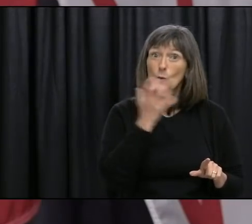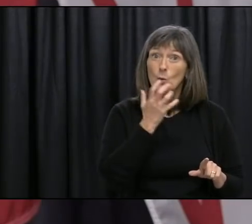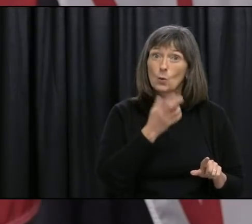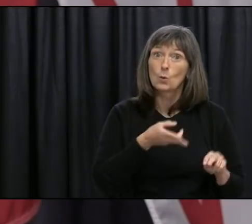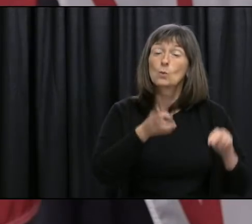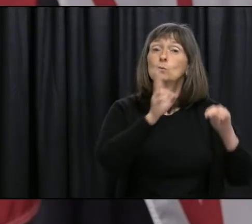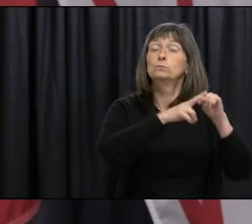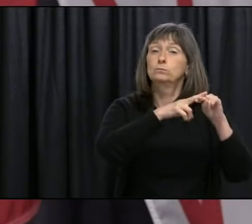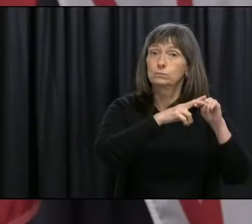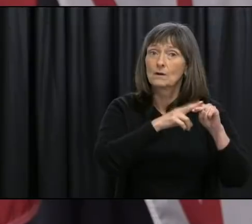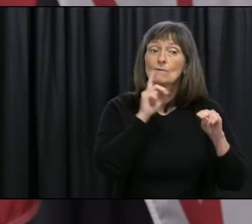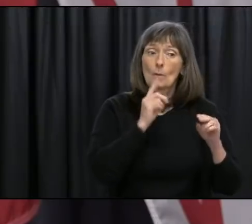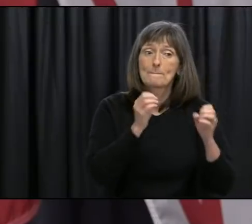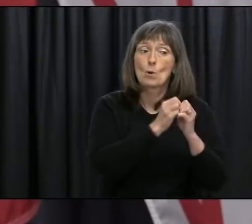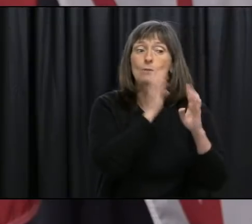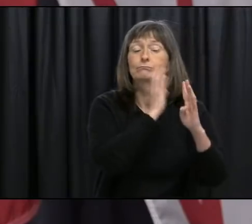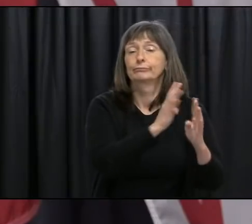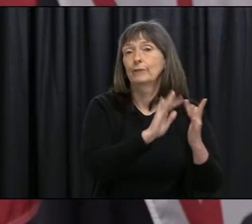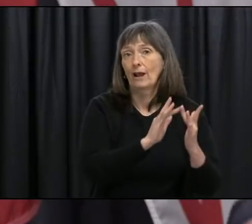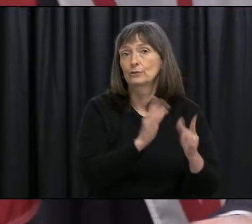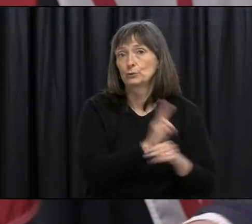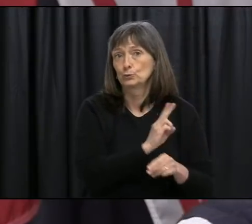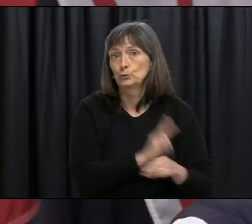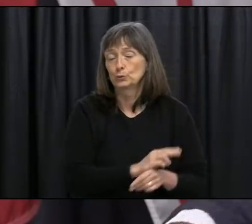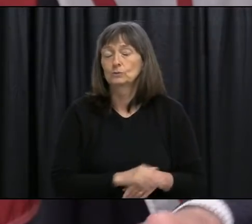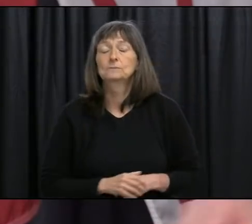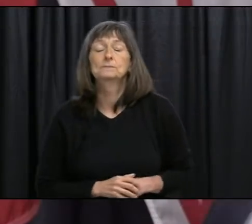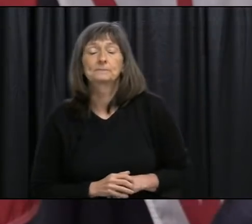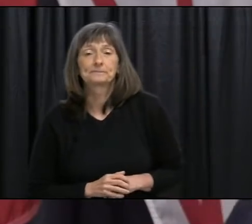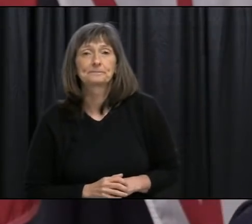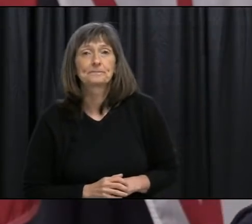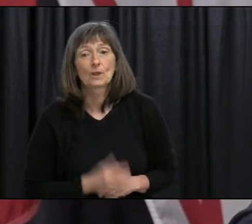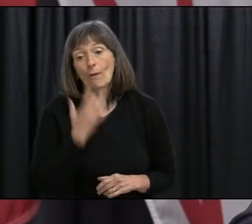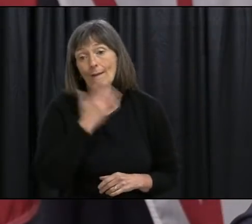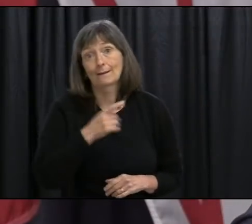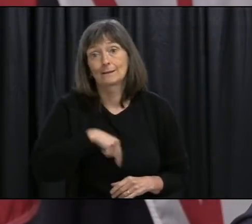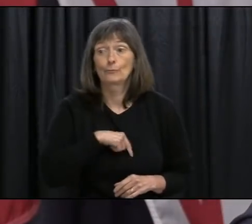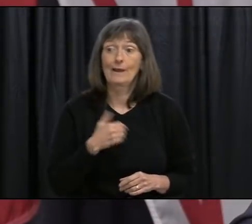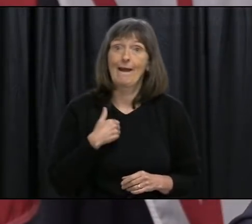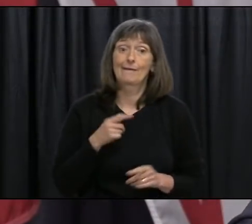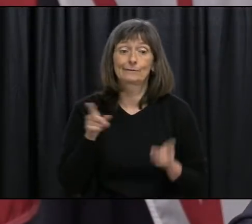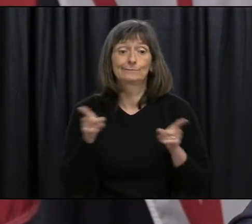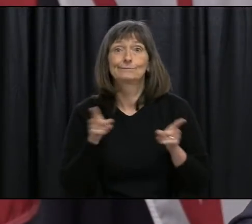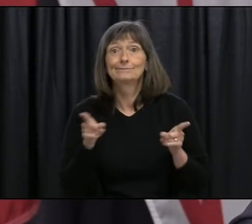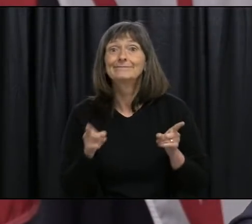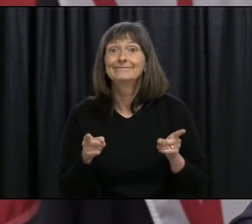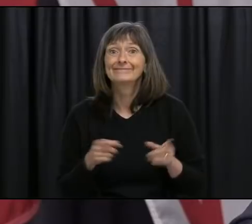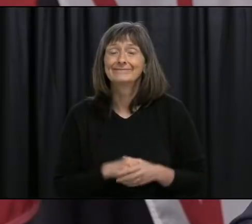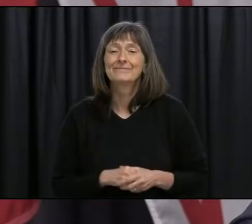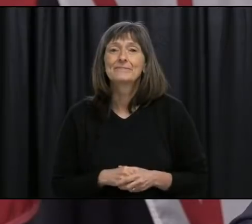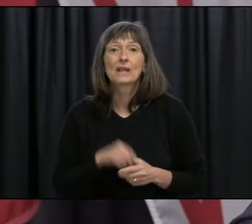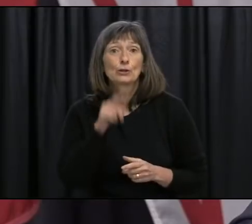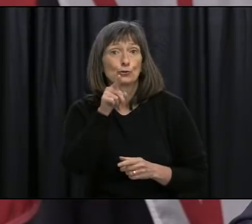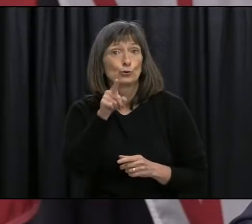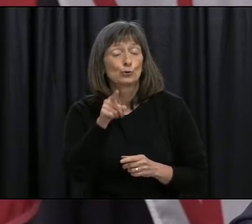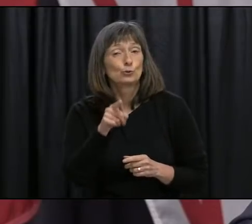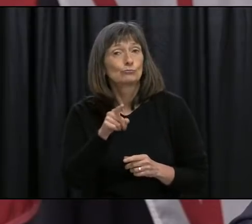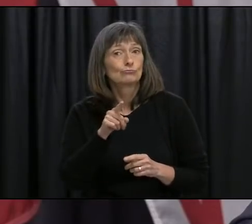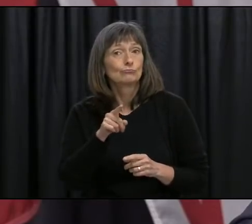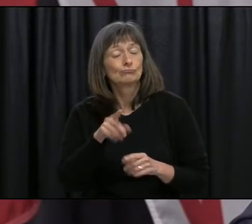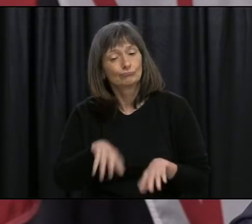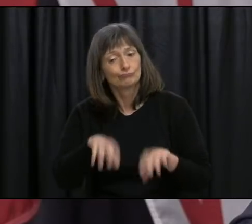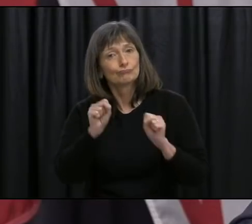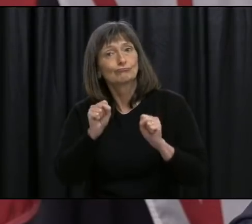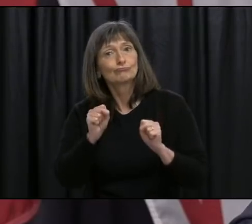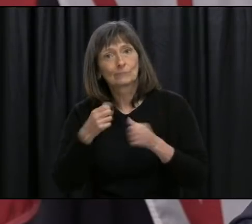pleased to be able to offer those services online during this unprecedented time. And you have obviously been responsive, and I want to thank you